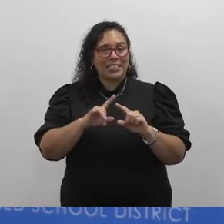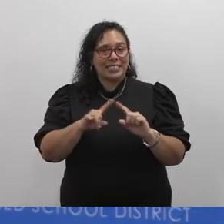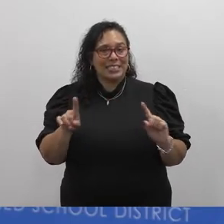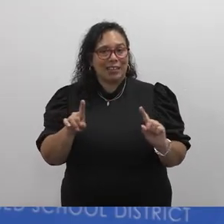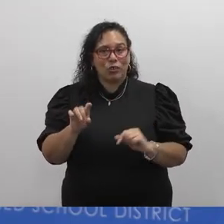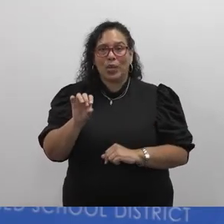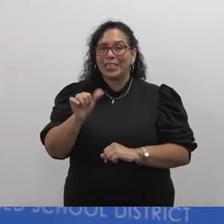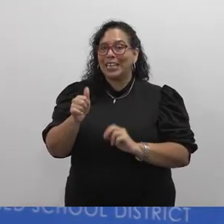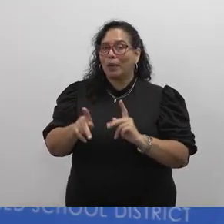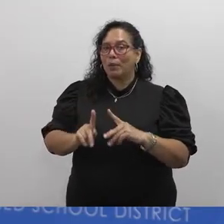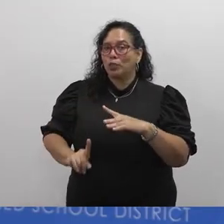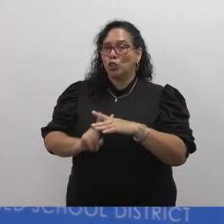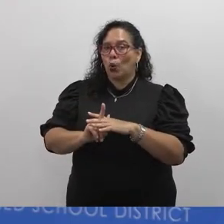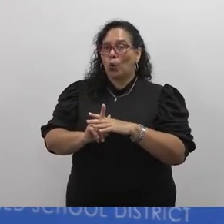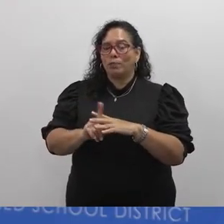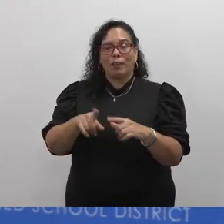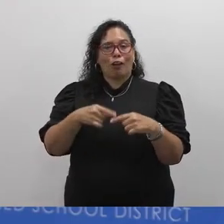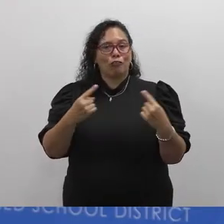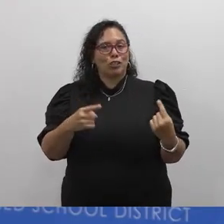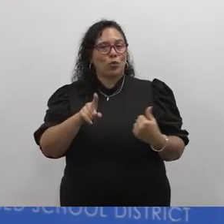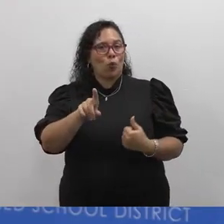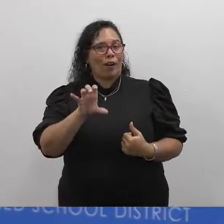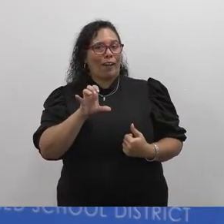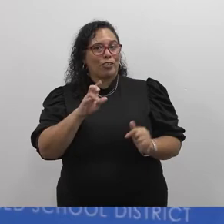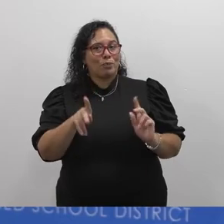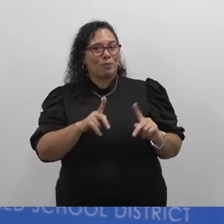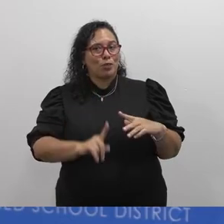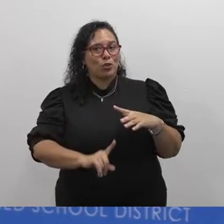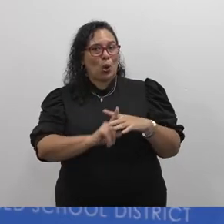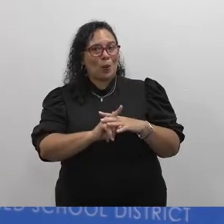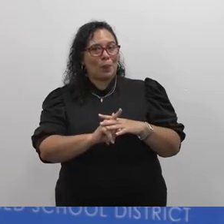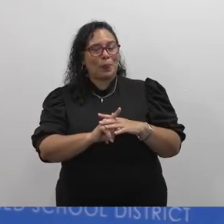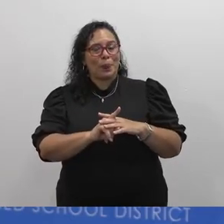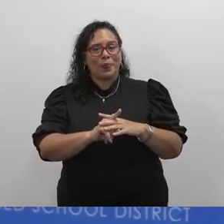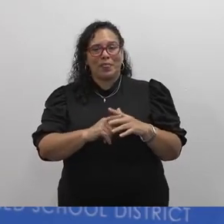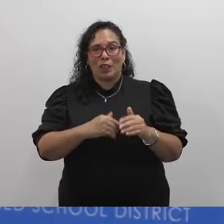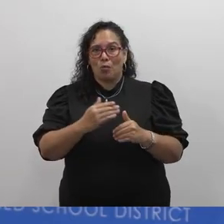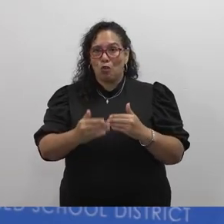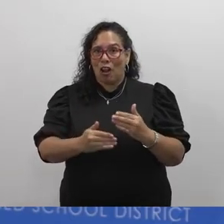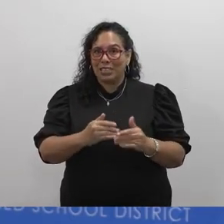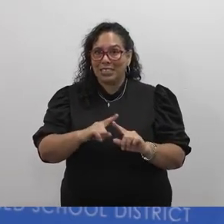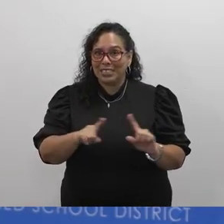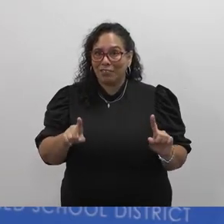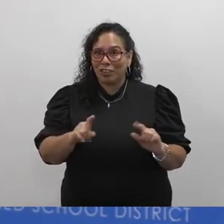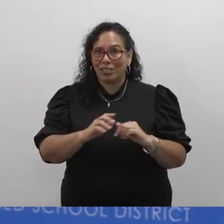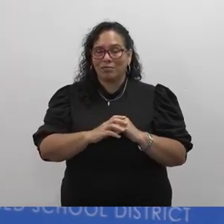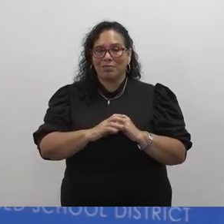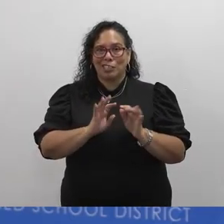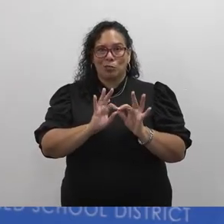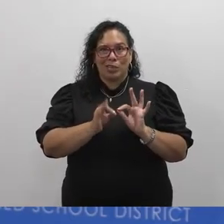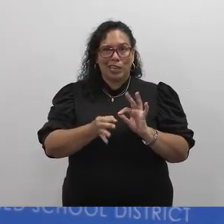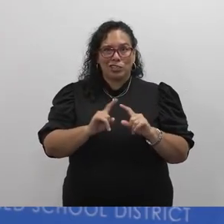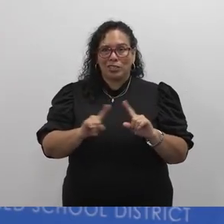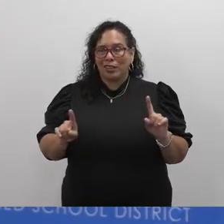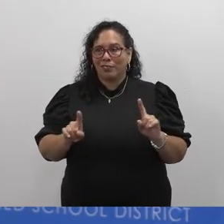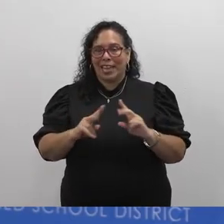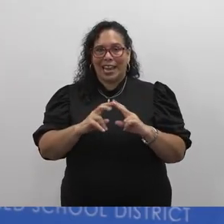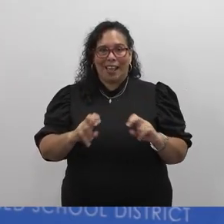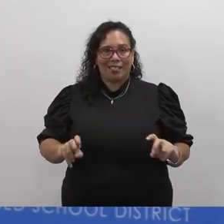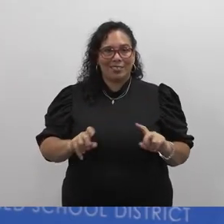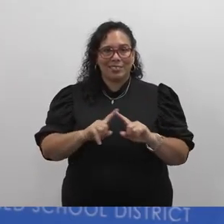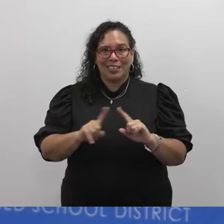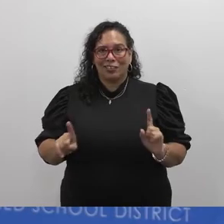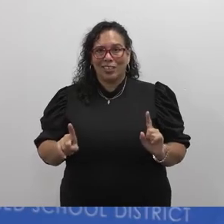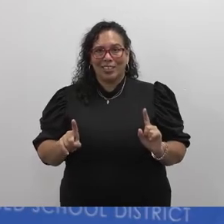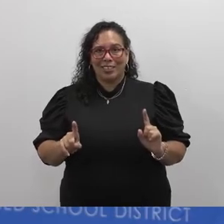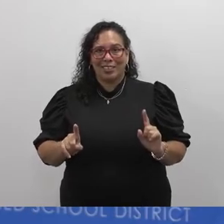10 people show up versus 100 people show up. Process-wise, in terms of analysis of the data, you know, it doesn't work